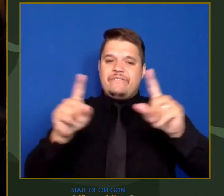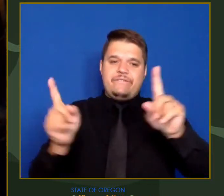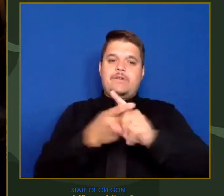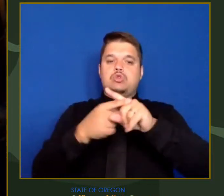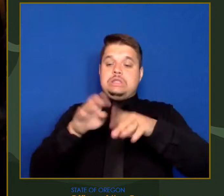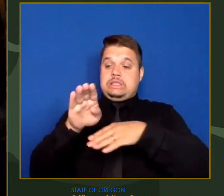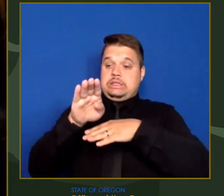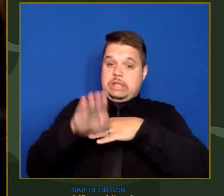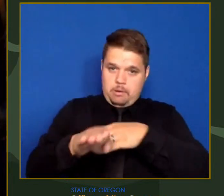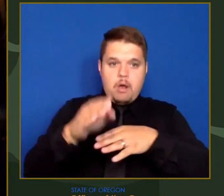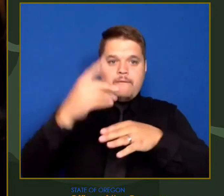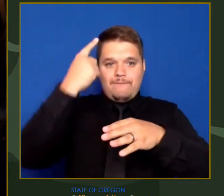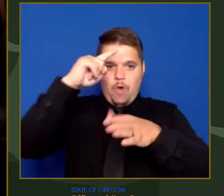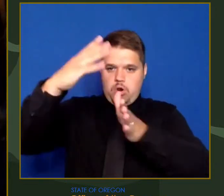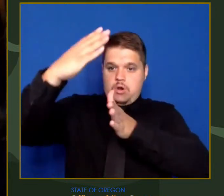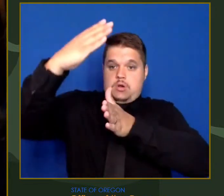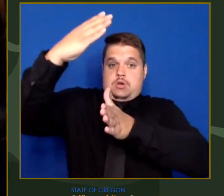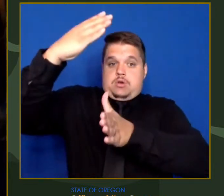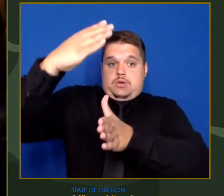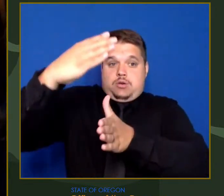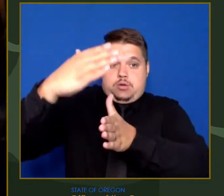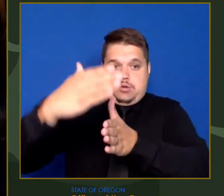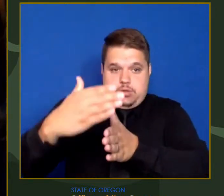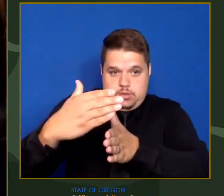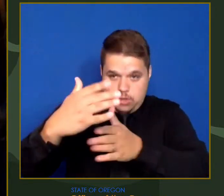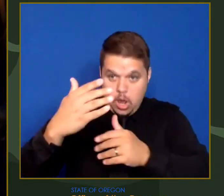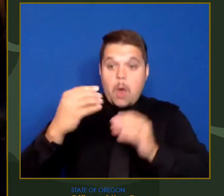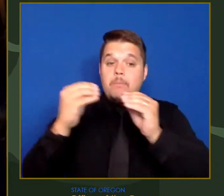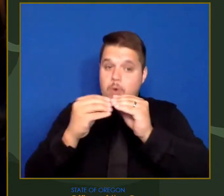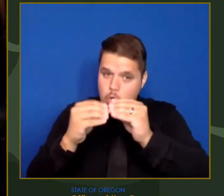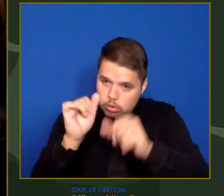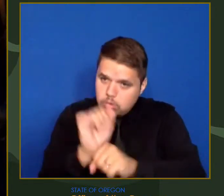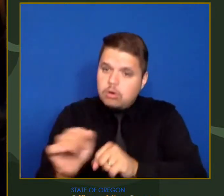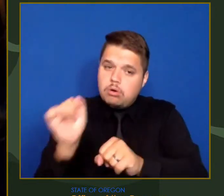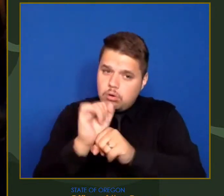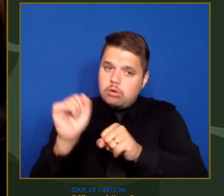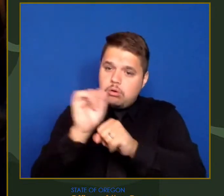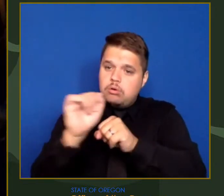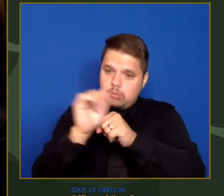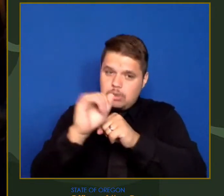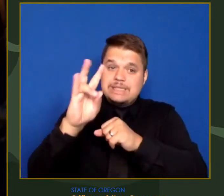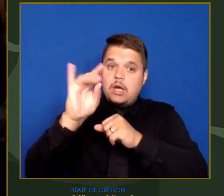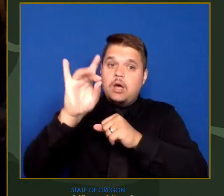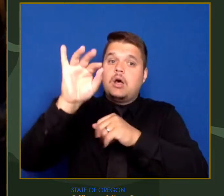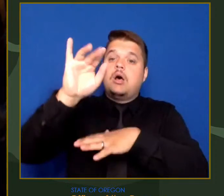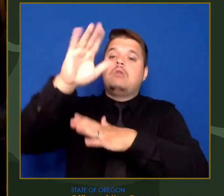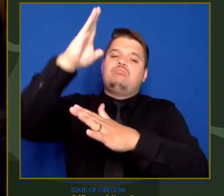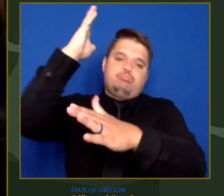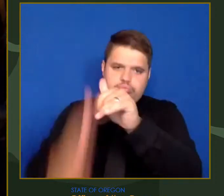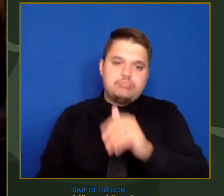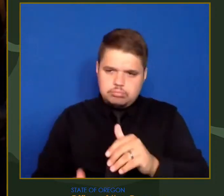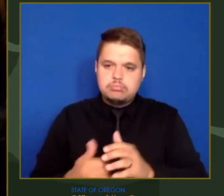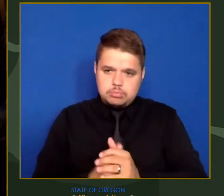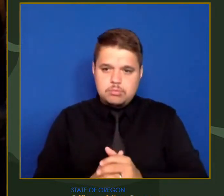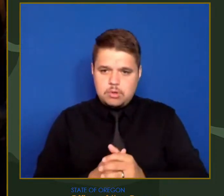protection, more individuals who are protected themselves and are protecting those around them. So we can start to see loosening of these